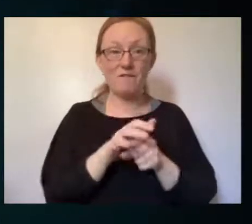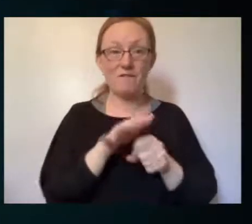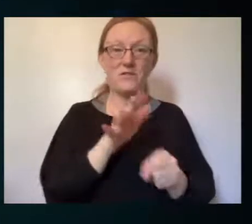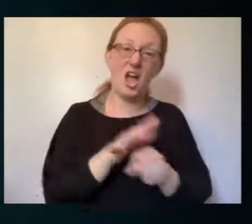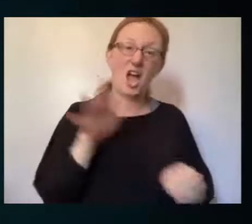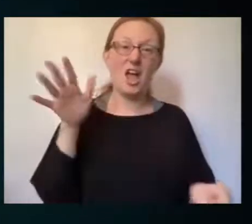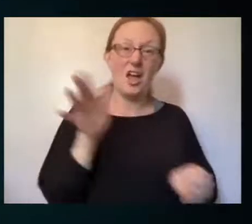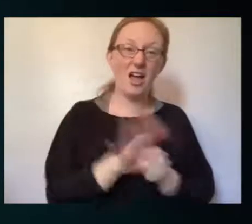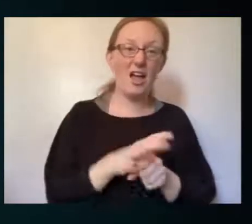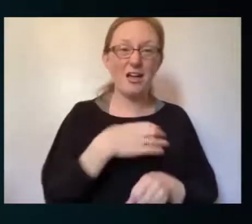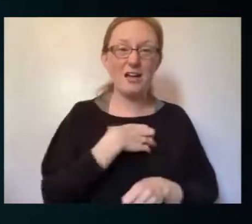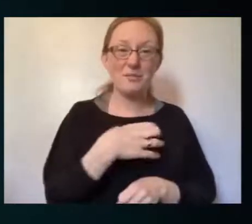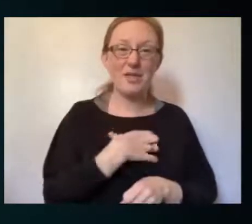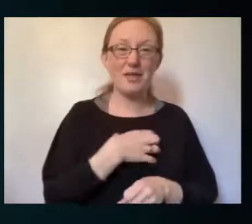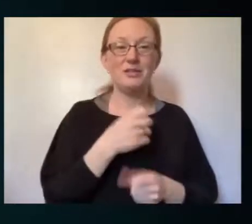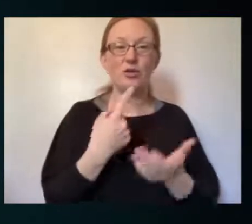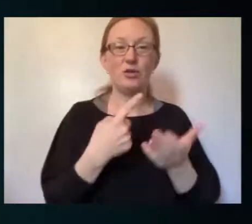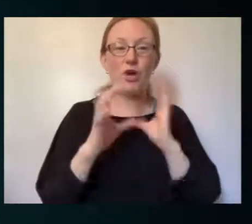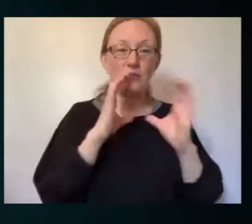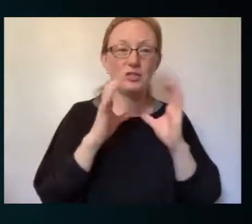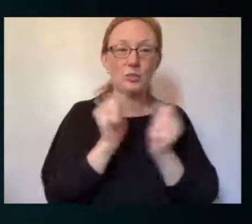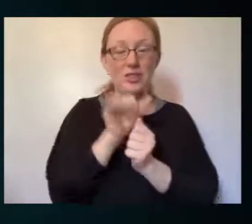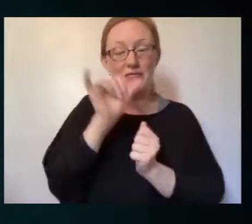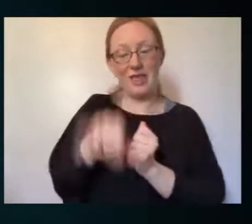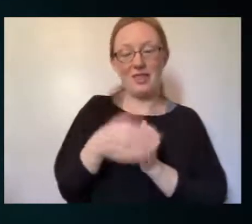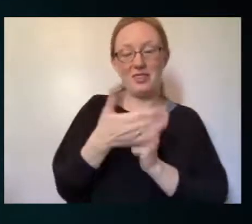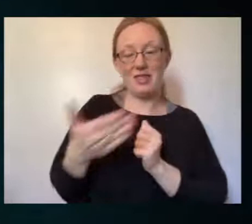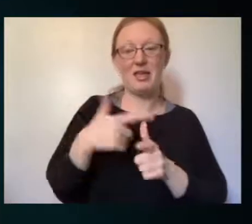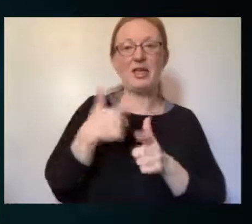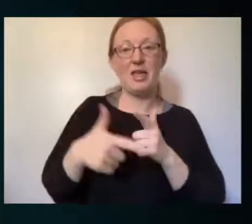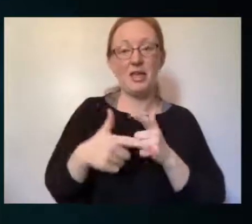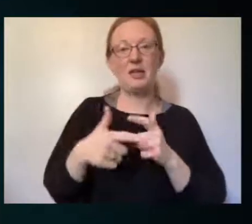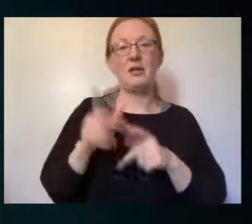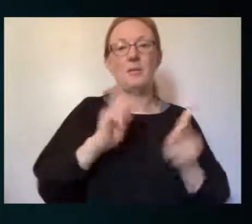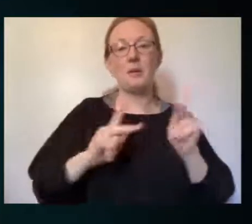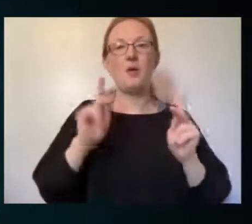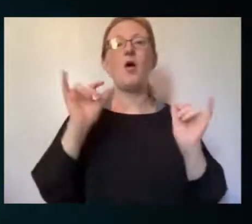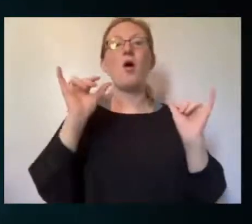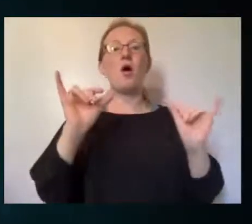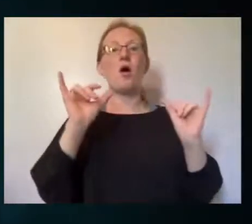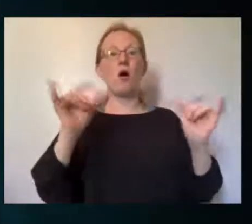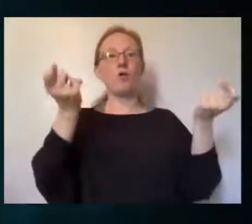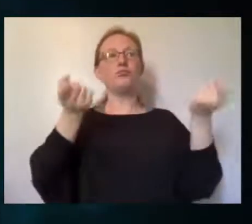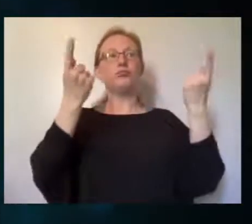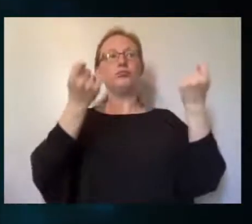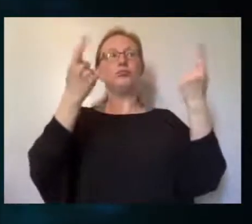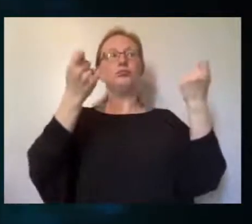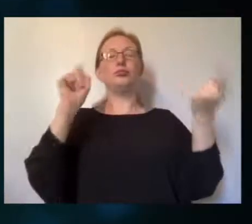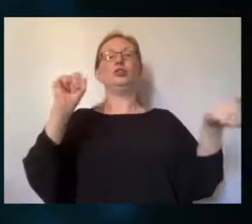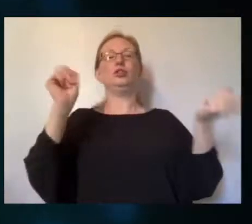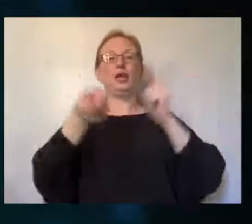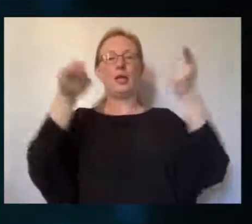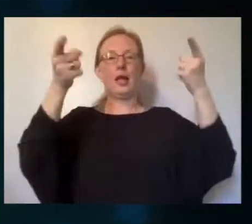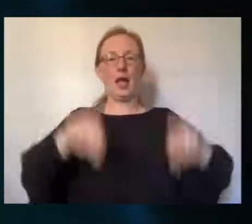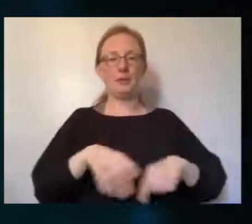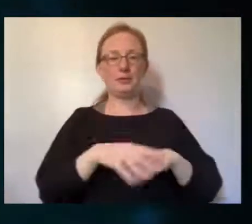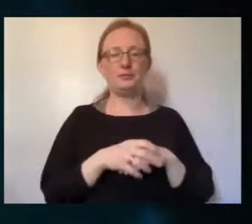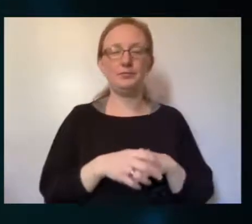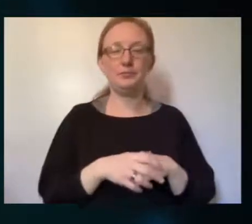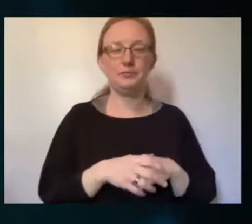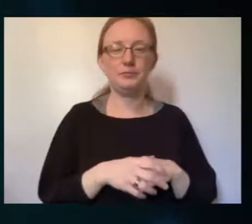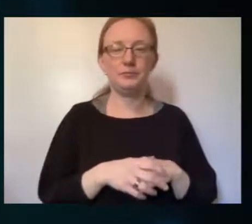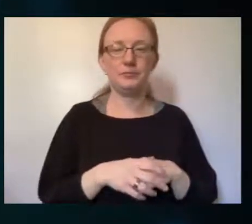public conversation around those things to actually produce a real change. And so for the name change